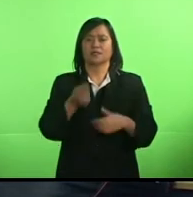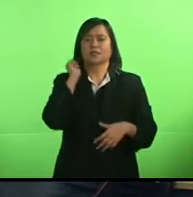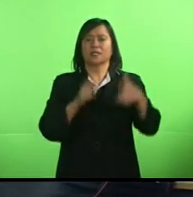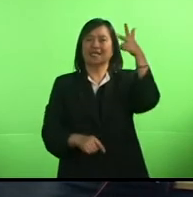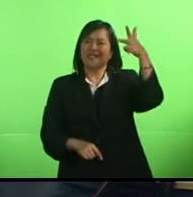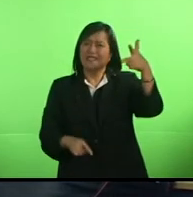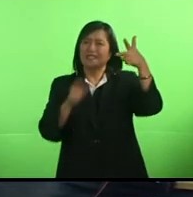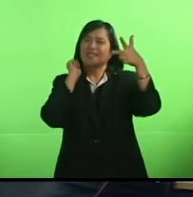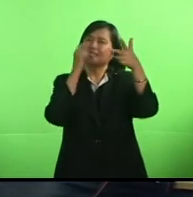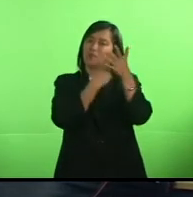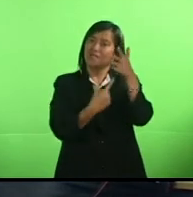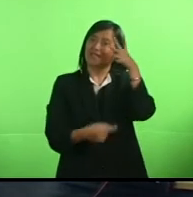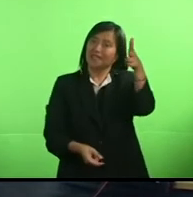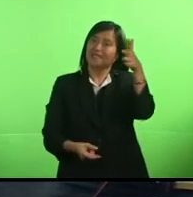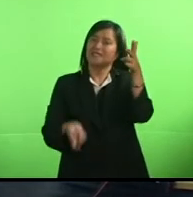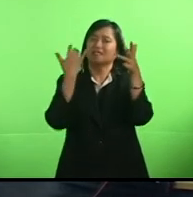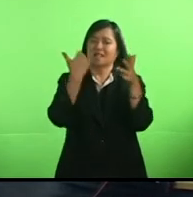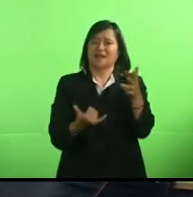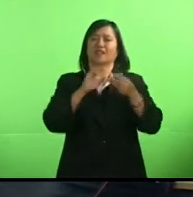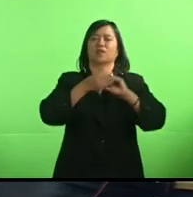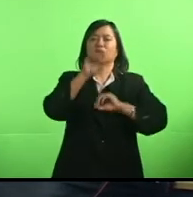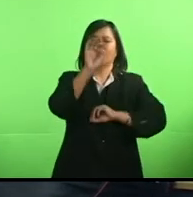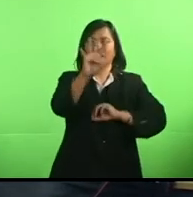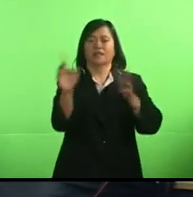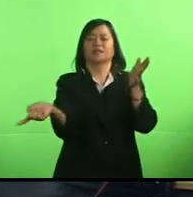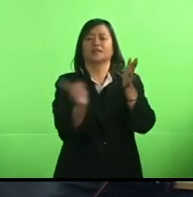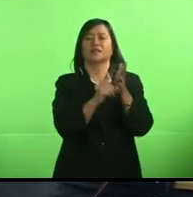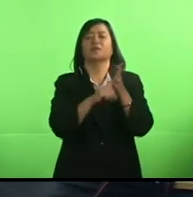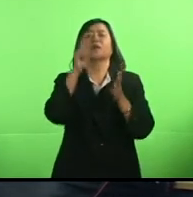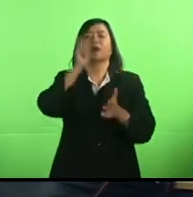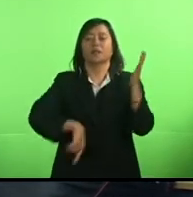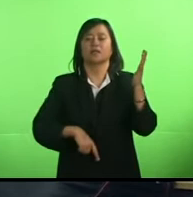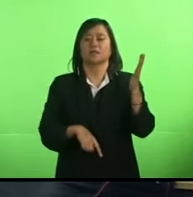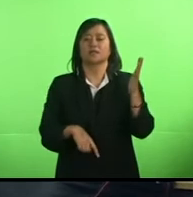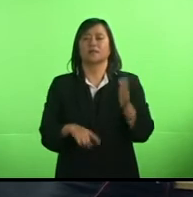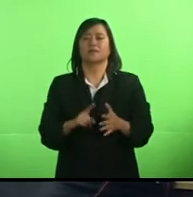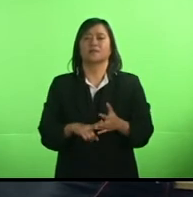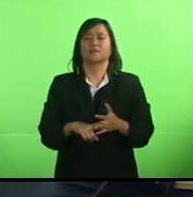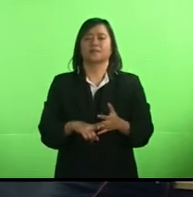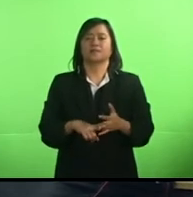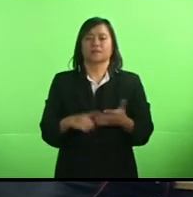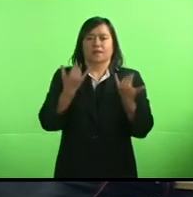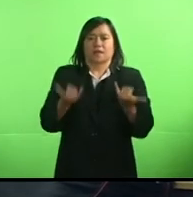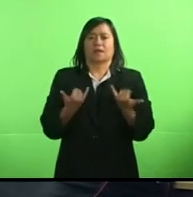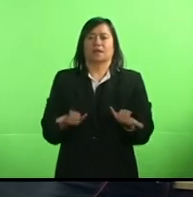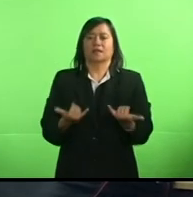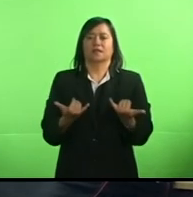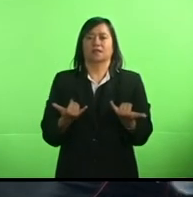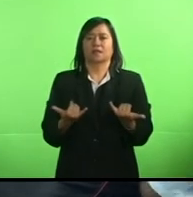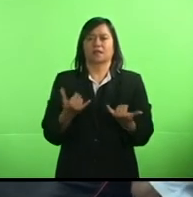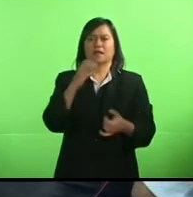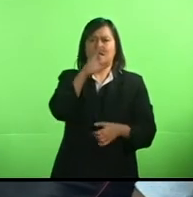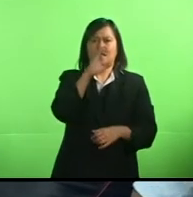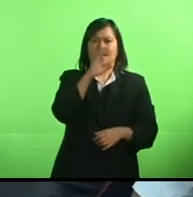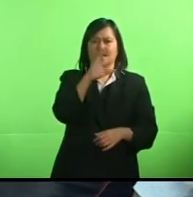Ketiga ni keempat sekarang. Sekarang keempat, currency. Lepas currency scope. Apa tu currency? Bukan